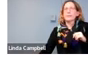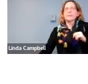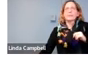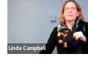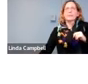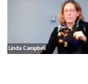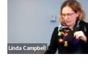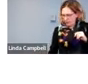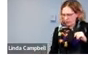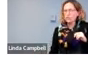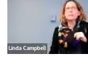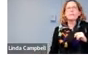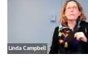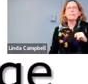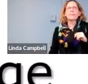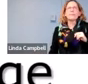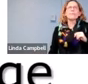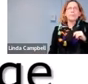region.